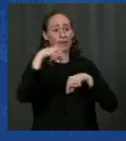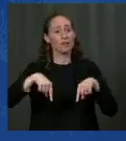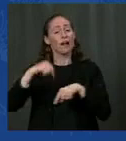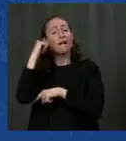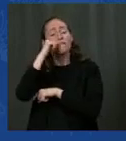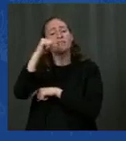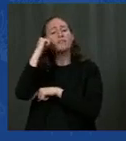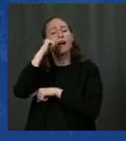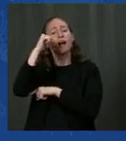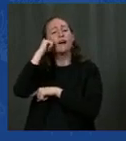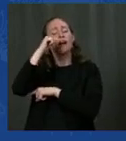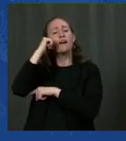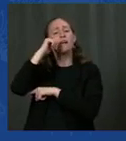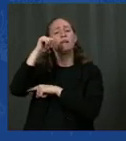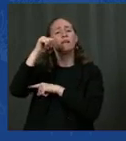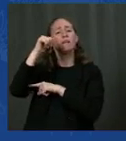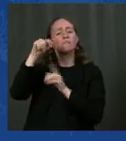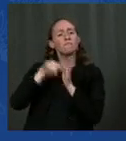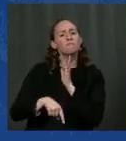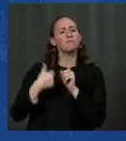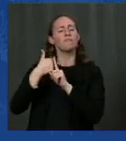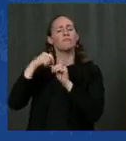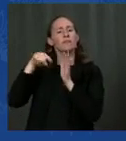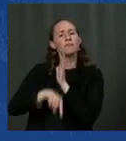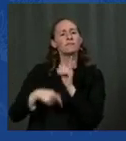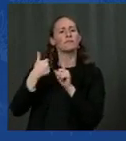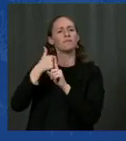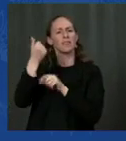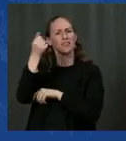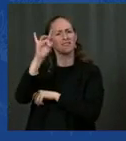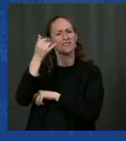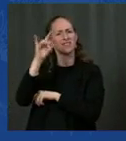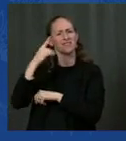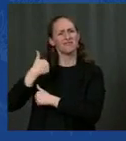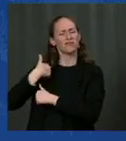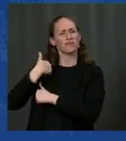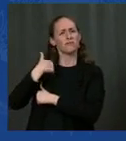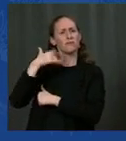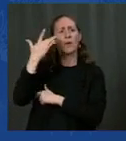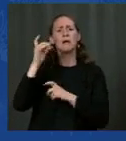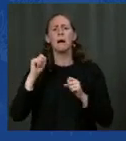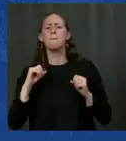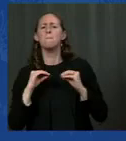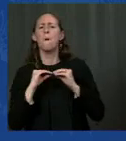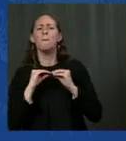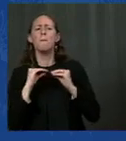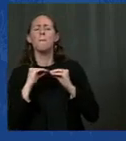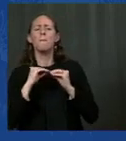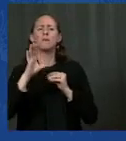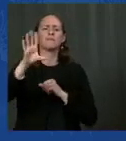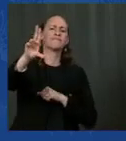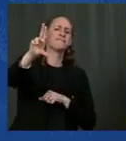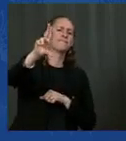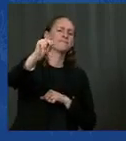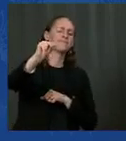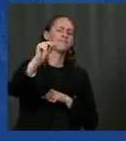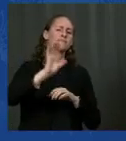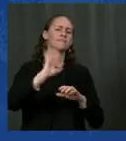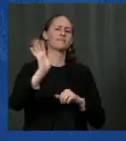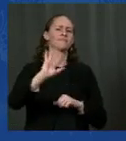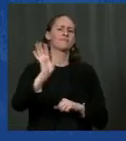There's nothing low grade or low risk or low cost about any war. It's time to end the war in Afghanistan.